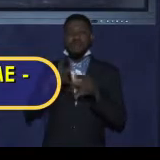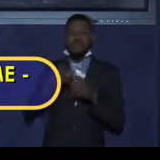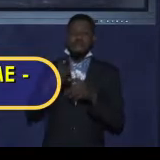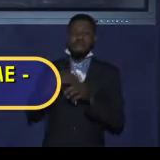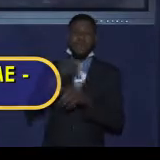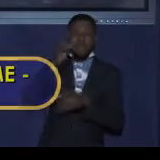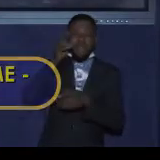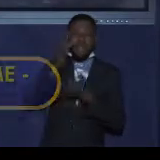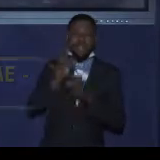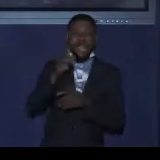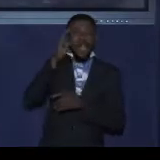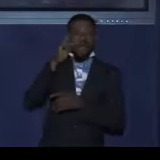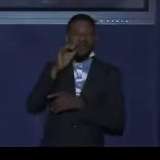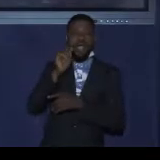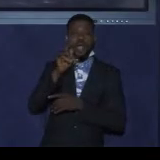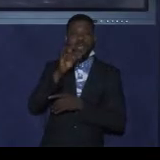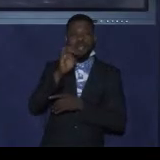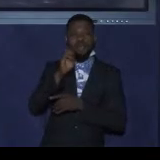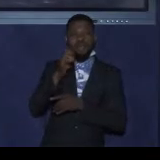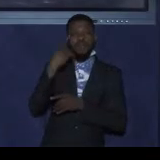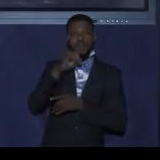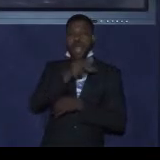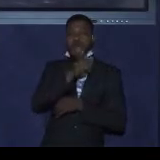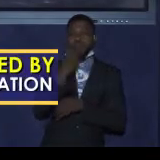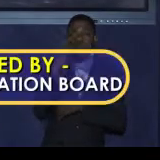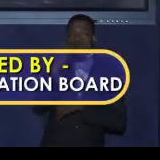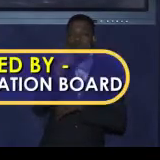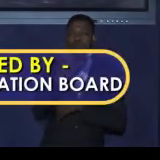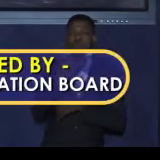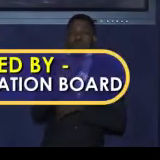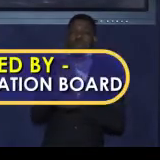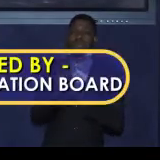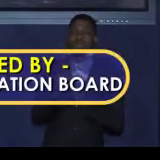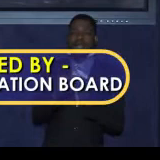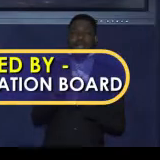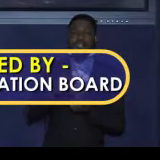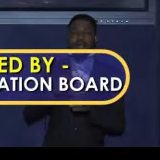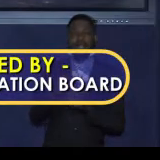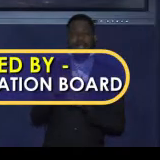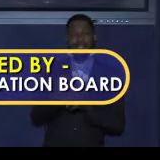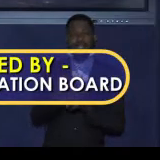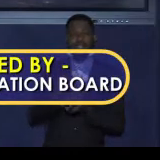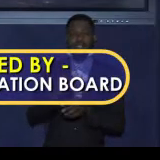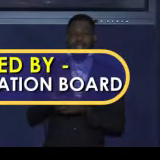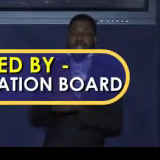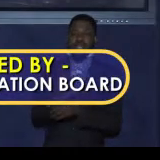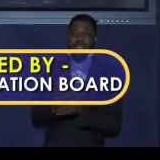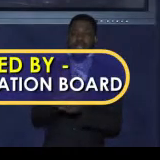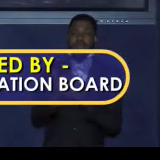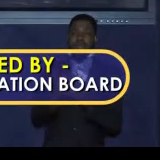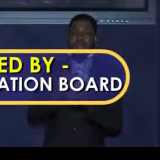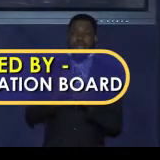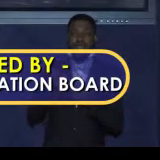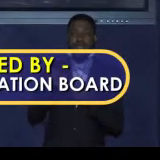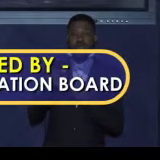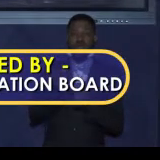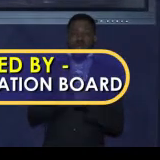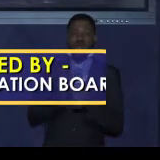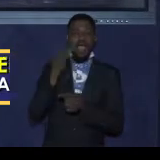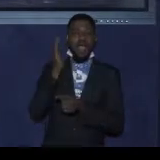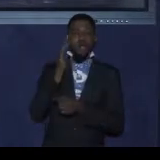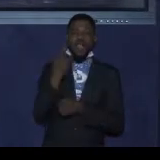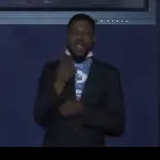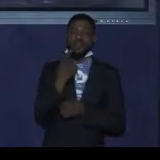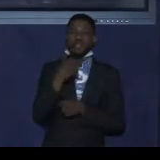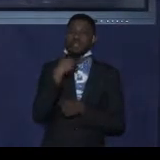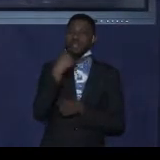over to the mathematician, Uncle Agbaje, for another beautifully packaged mathematics lesson. Before I go,